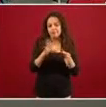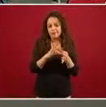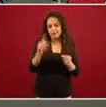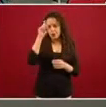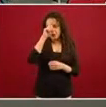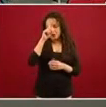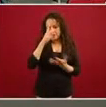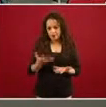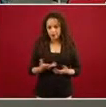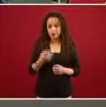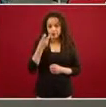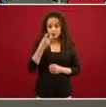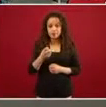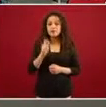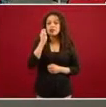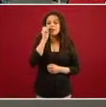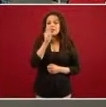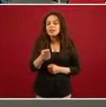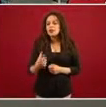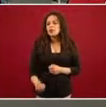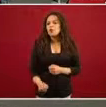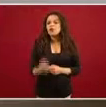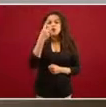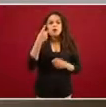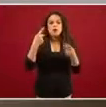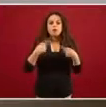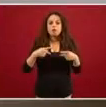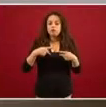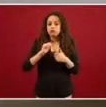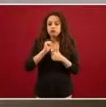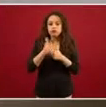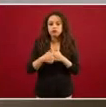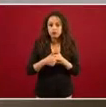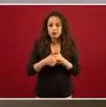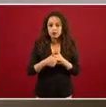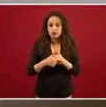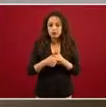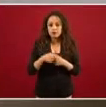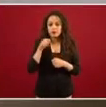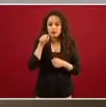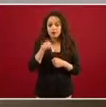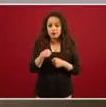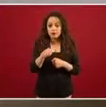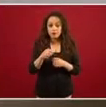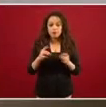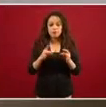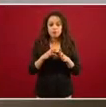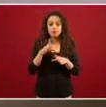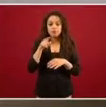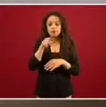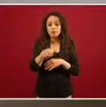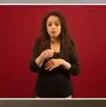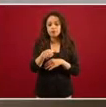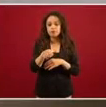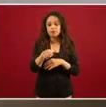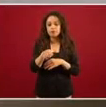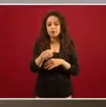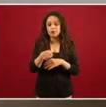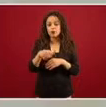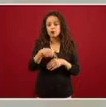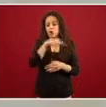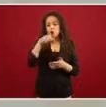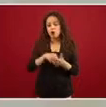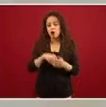someone in a community, in a neighborhood, that was at some point with a case study on their hand and